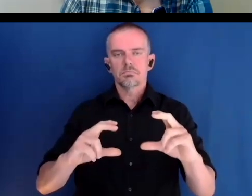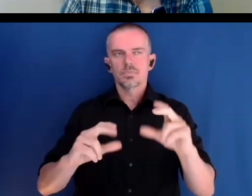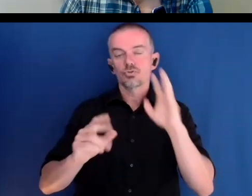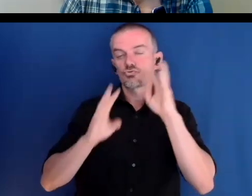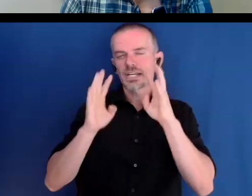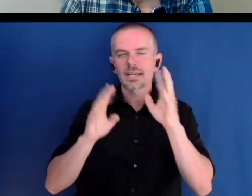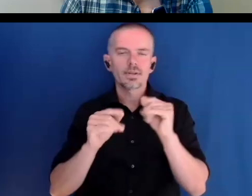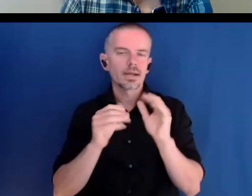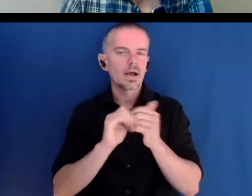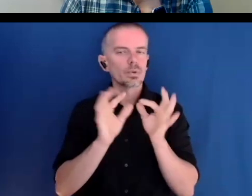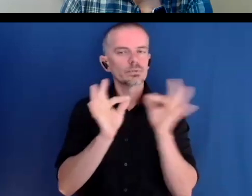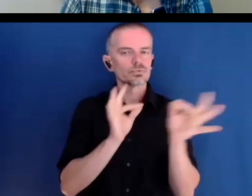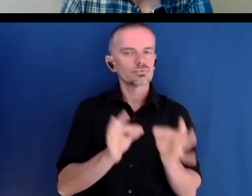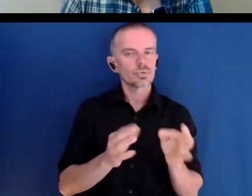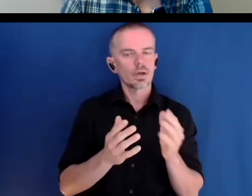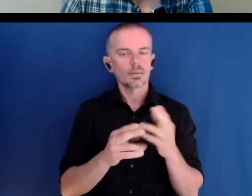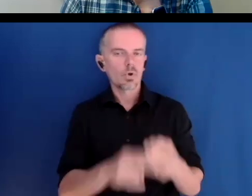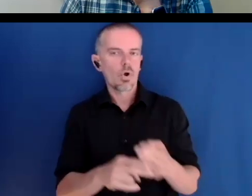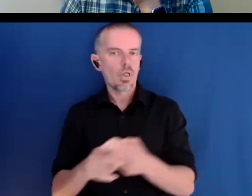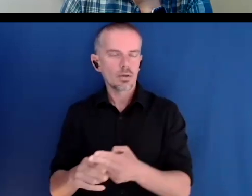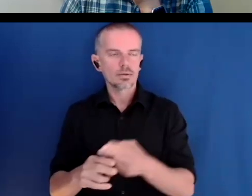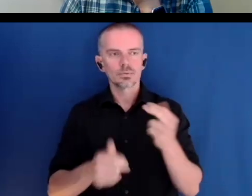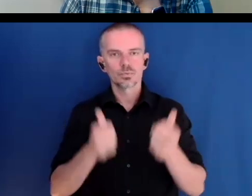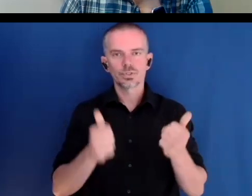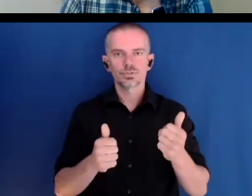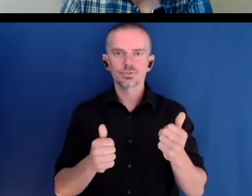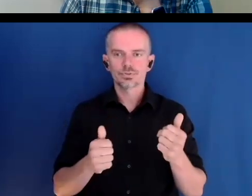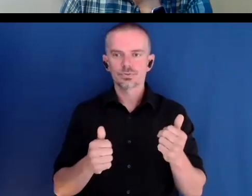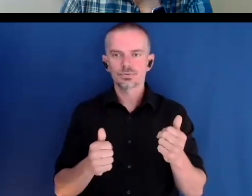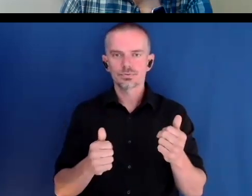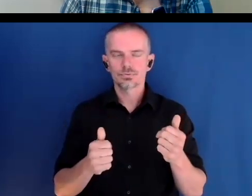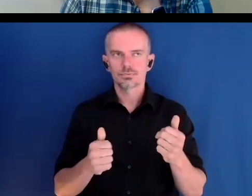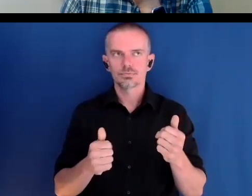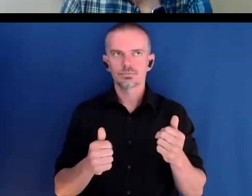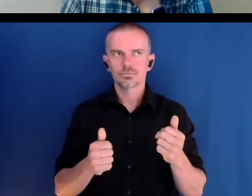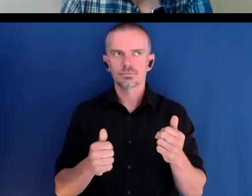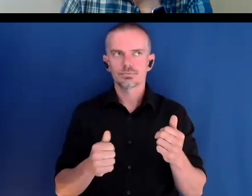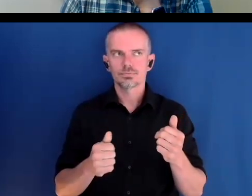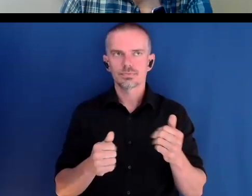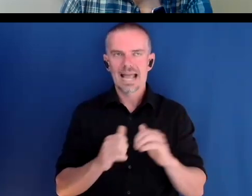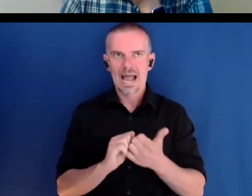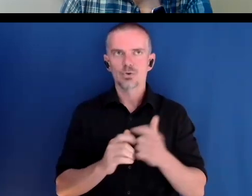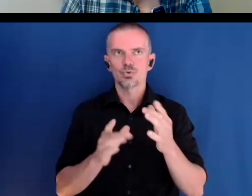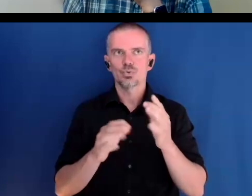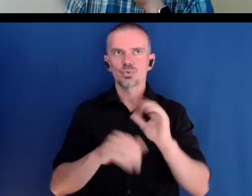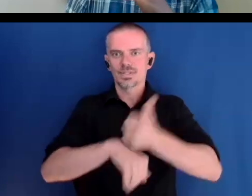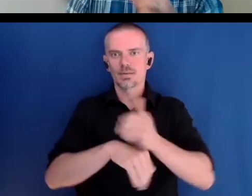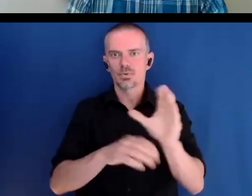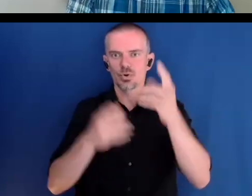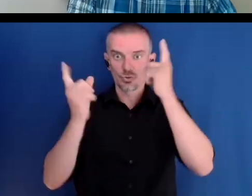on agreements, sort of like what box you paint around your agreement can really change what your matching potential is.